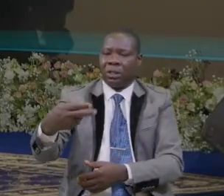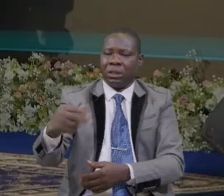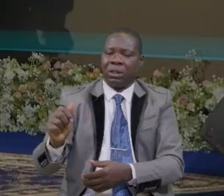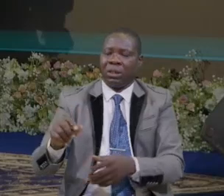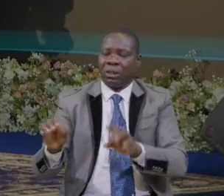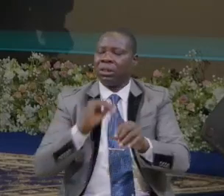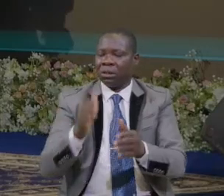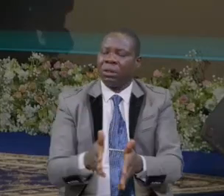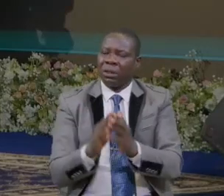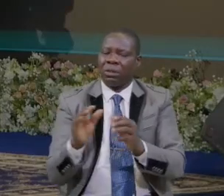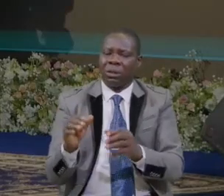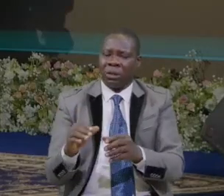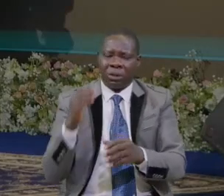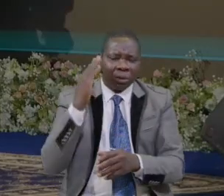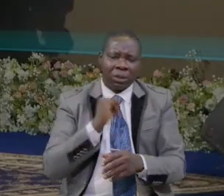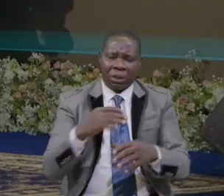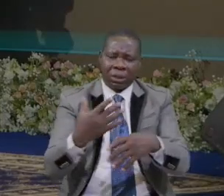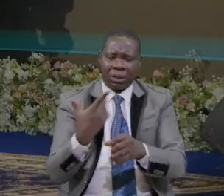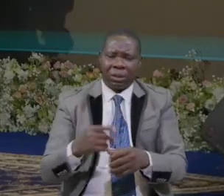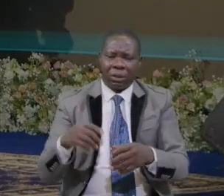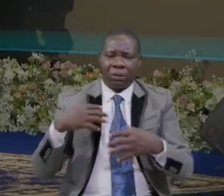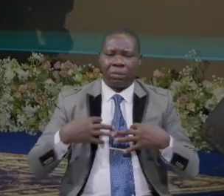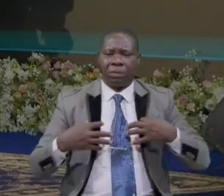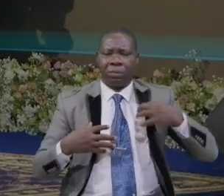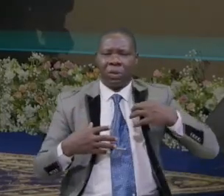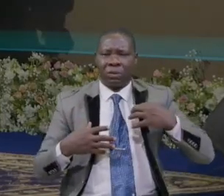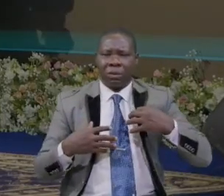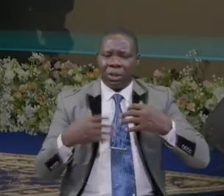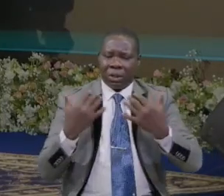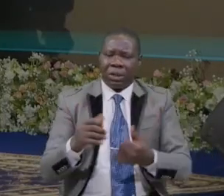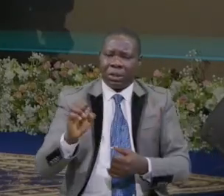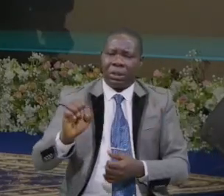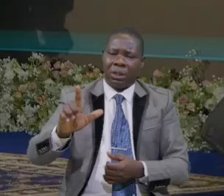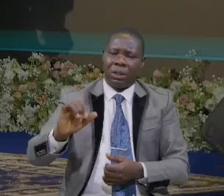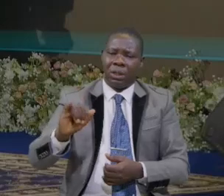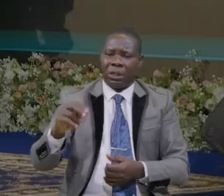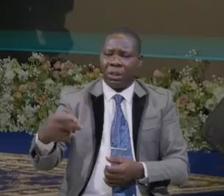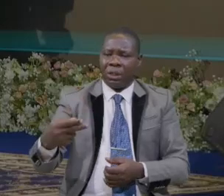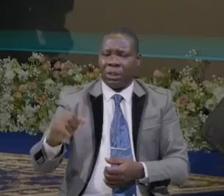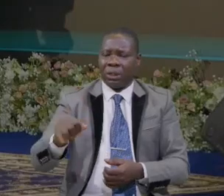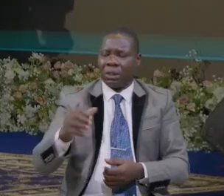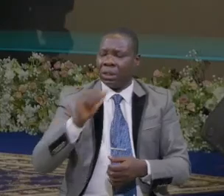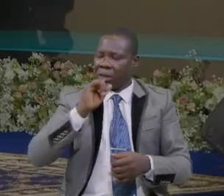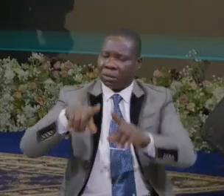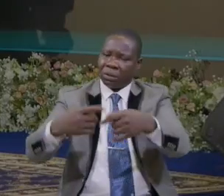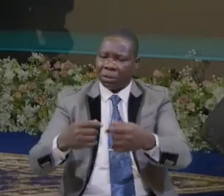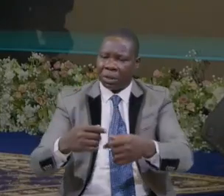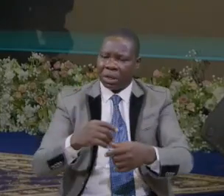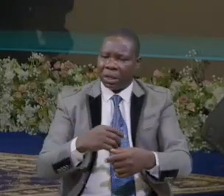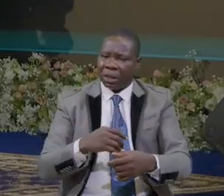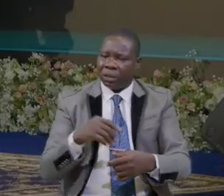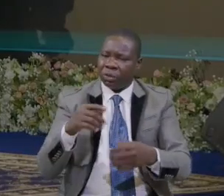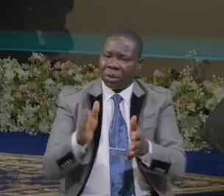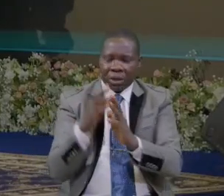here. You asked him for double portion, you asked him for the mantle, and he dropped that for you. And